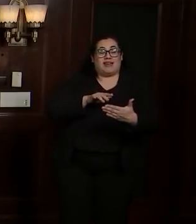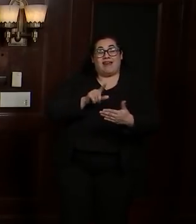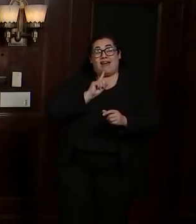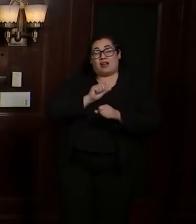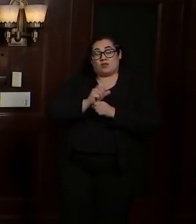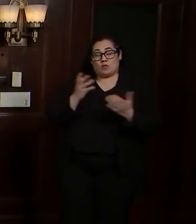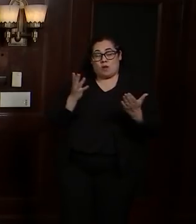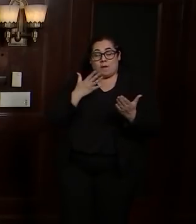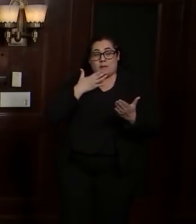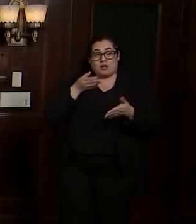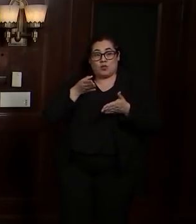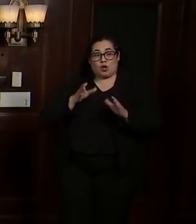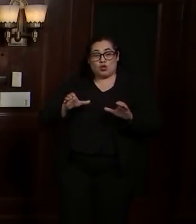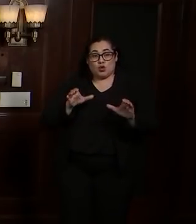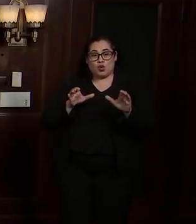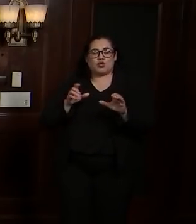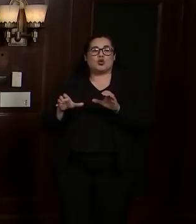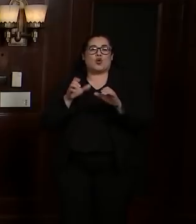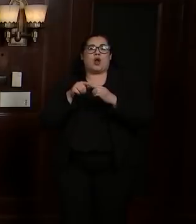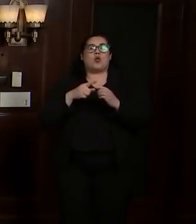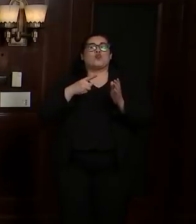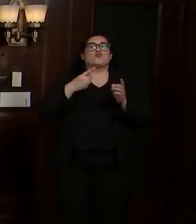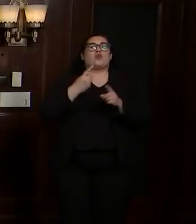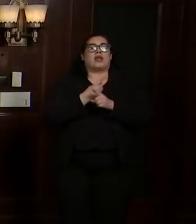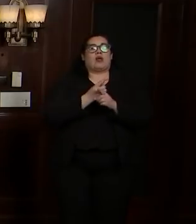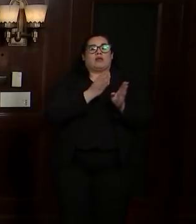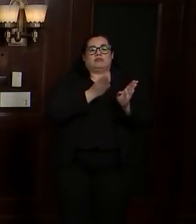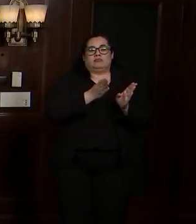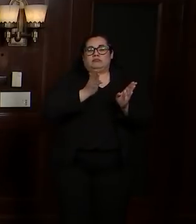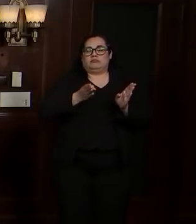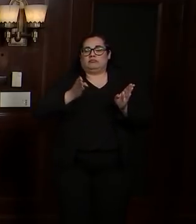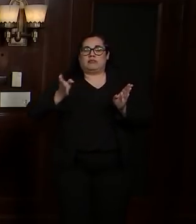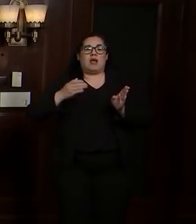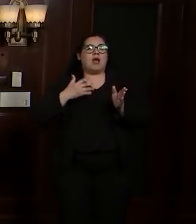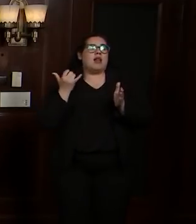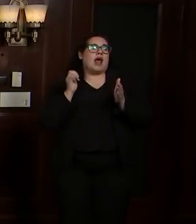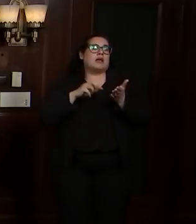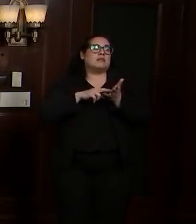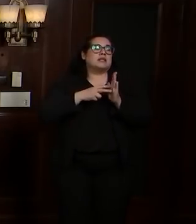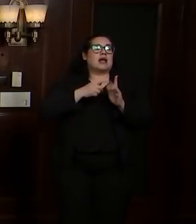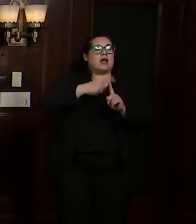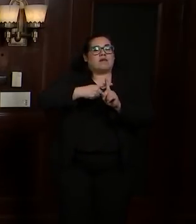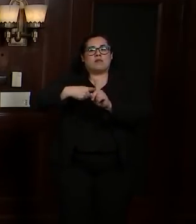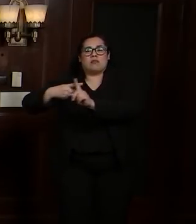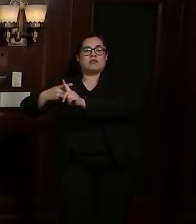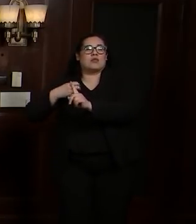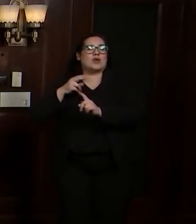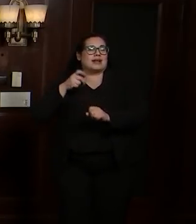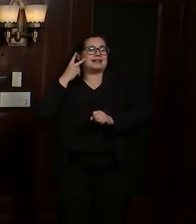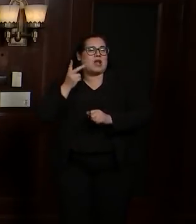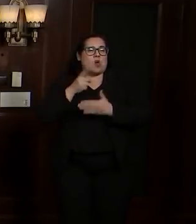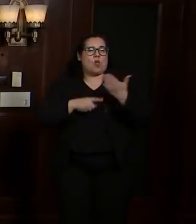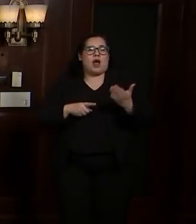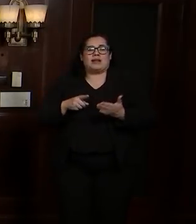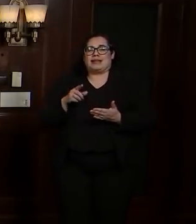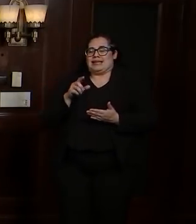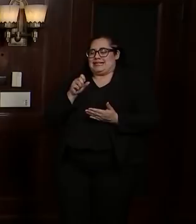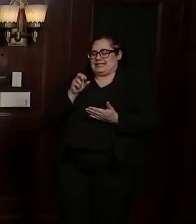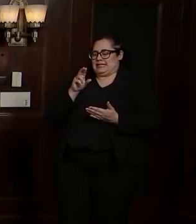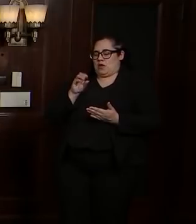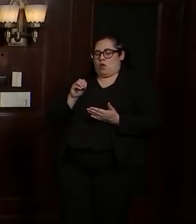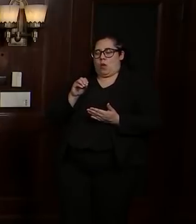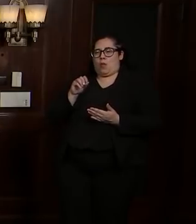best way for us to do this would be to do this at regular intervals, so to do it sort of every month, so we could see what seroprevalence is